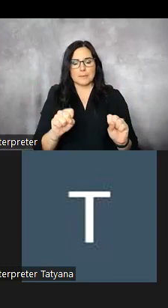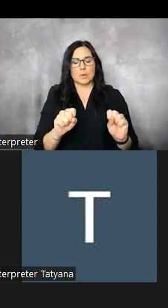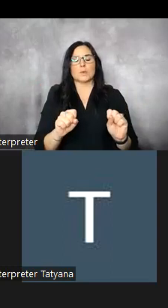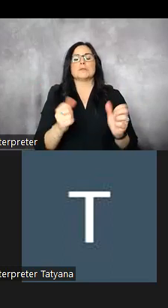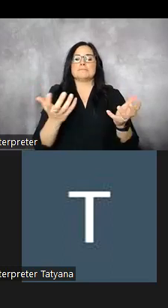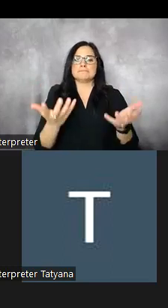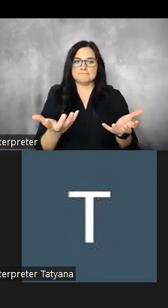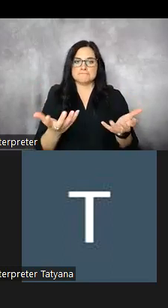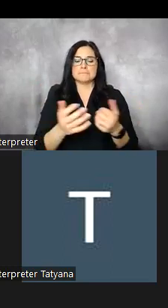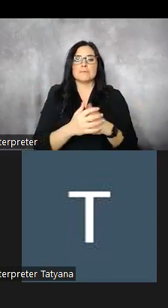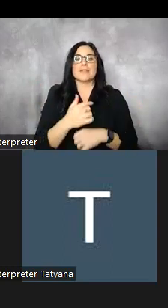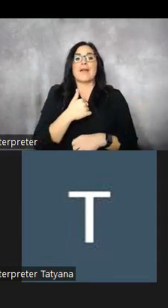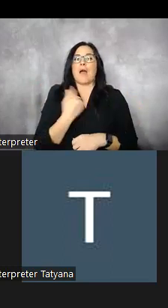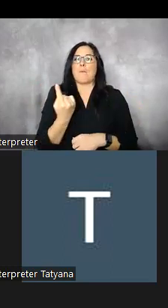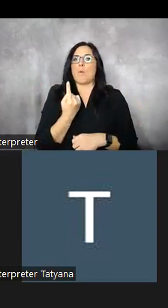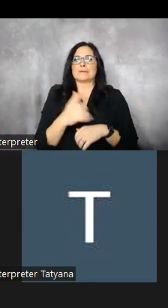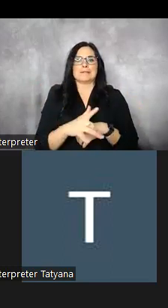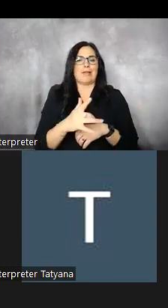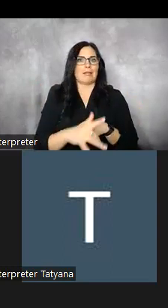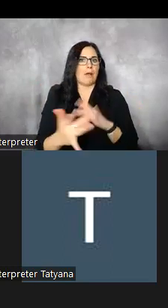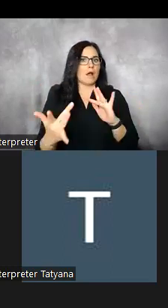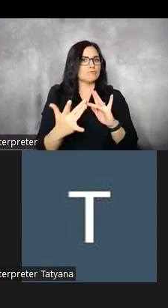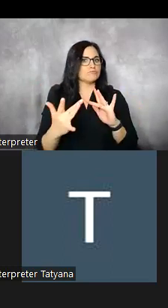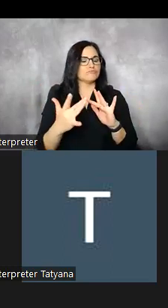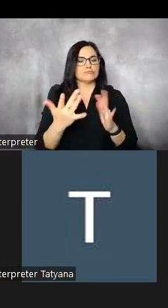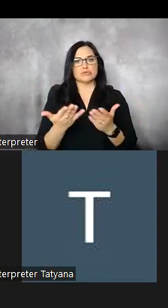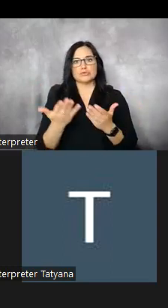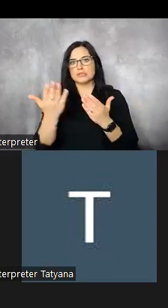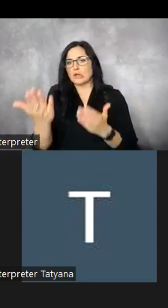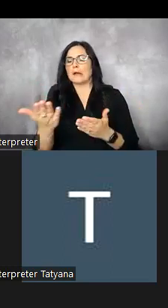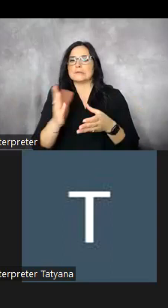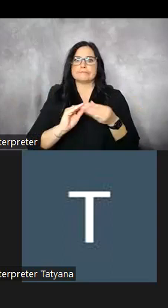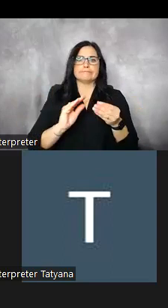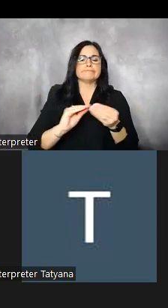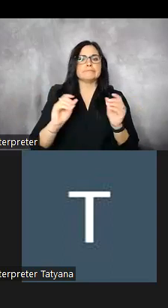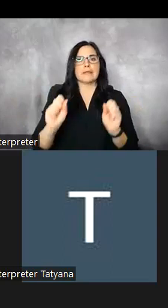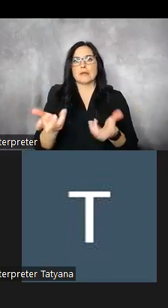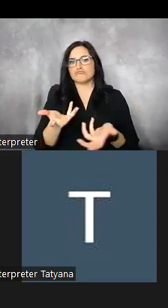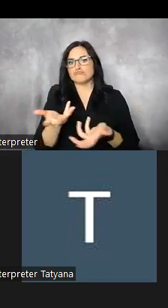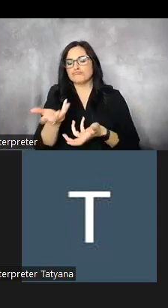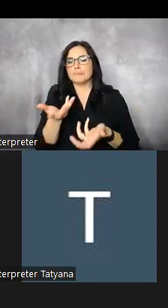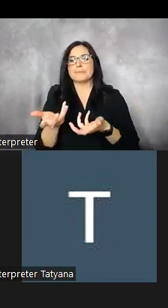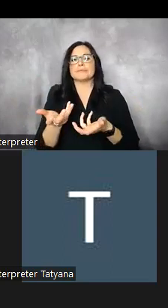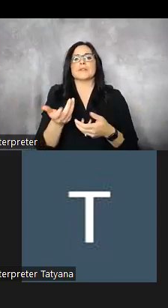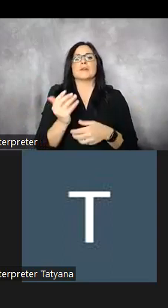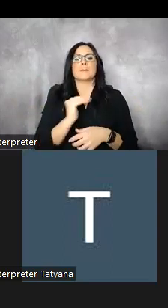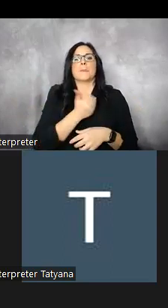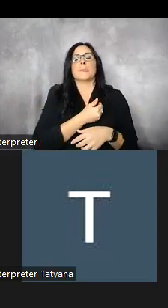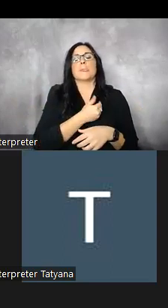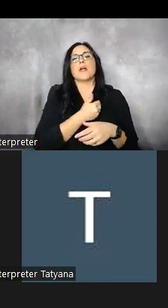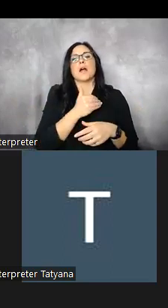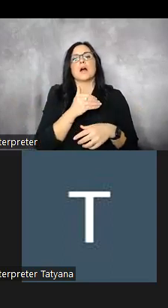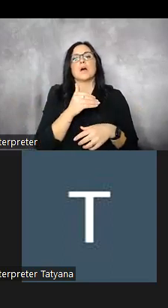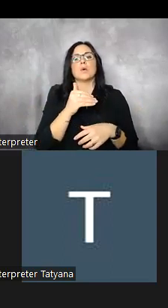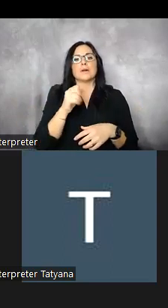So I am always available for suggestions and things like of that nature for how we organize the CC or